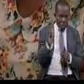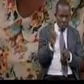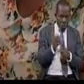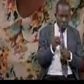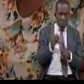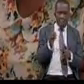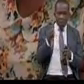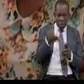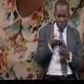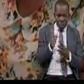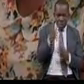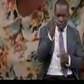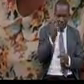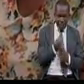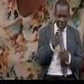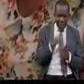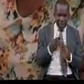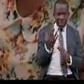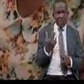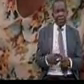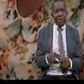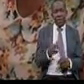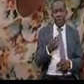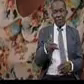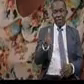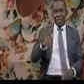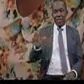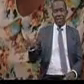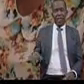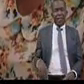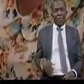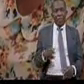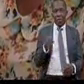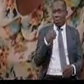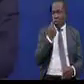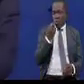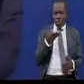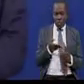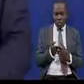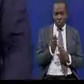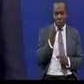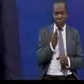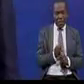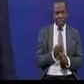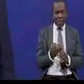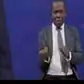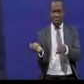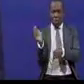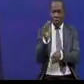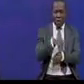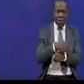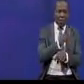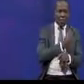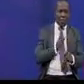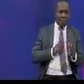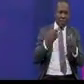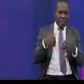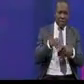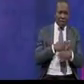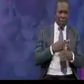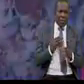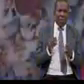subdued kingdoms, wrought righteousness, obtained promises, stopped the